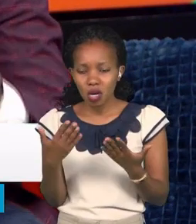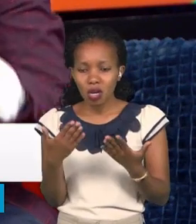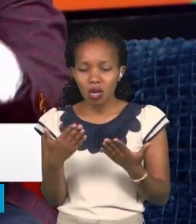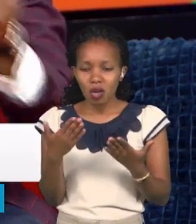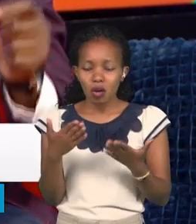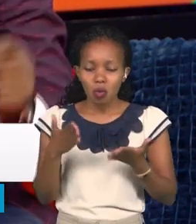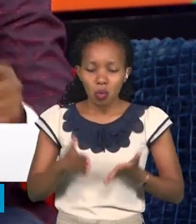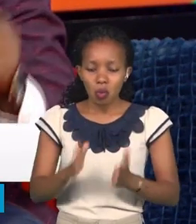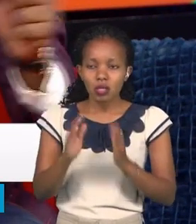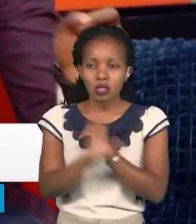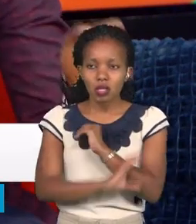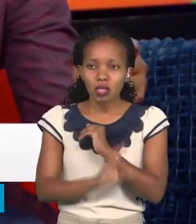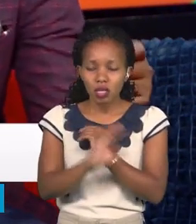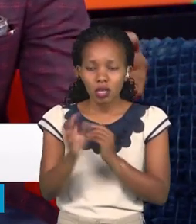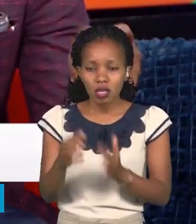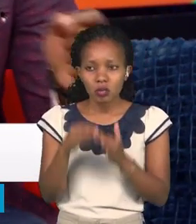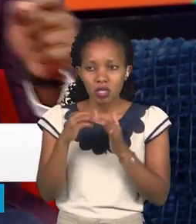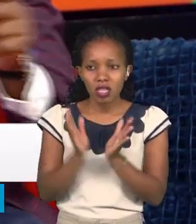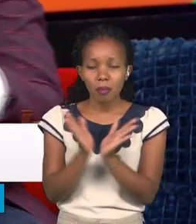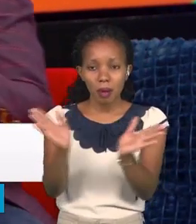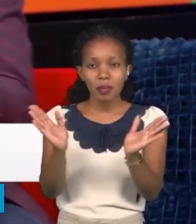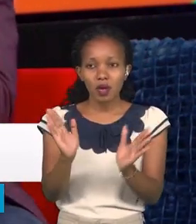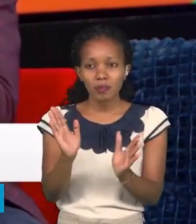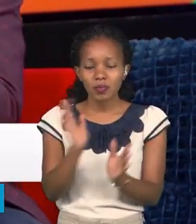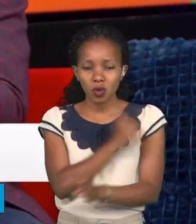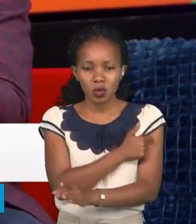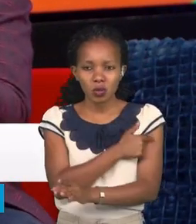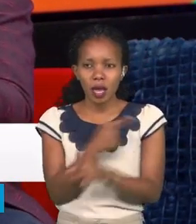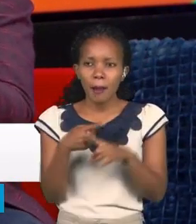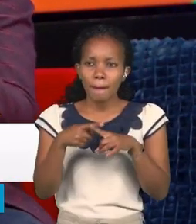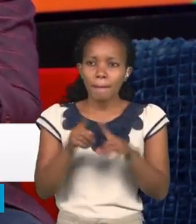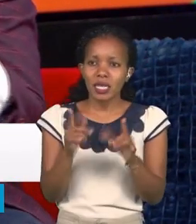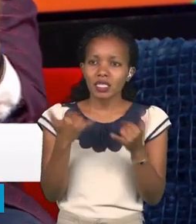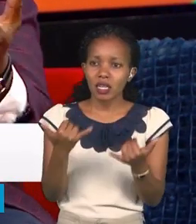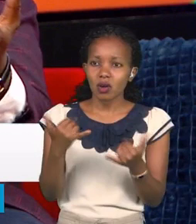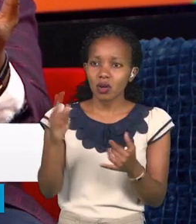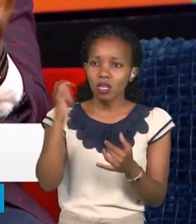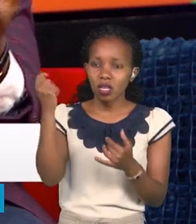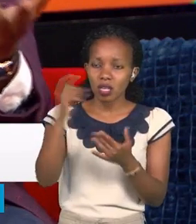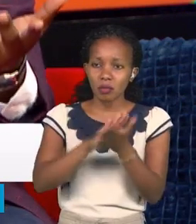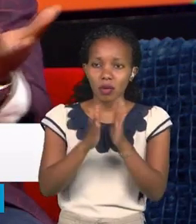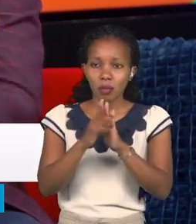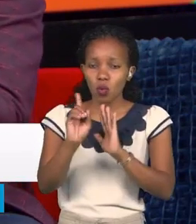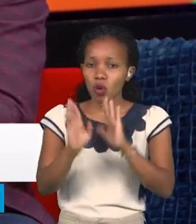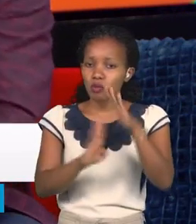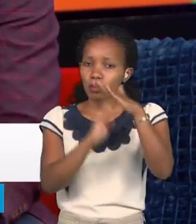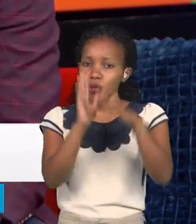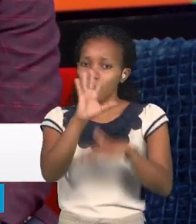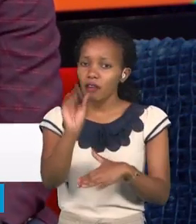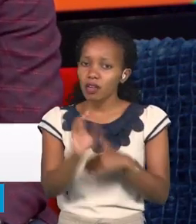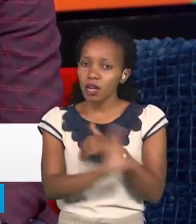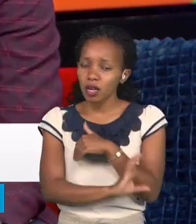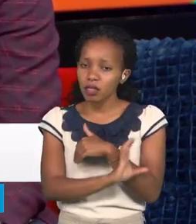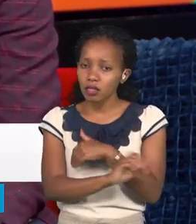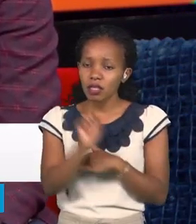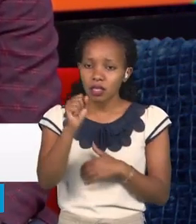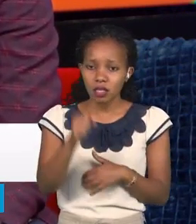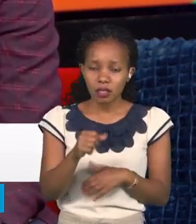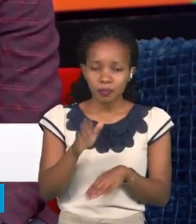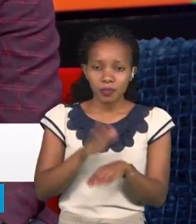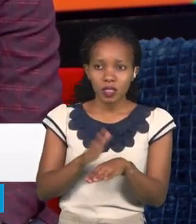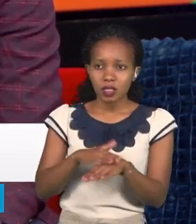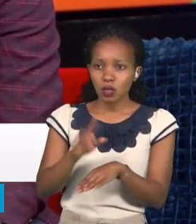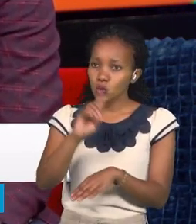country, especially the public hospitals, but surprisingly, Kenya is becoming one of the top African countries. Yeah. Yeah. No, it's a very good question,